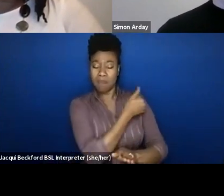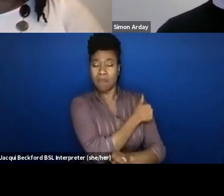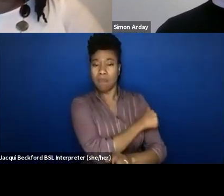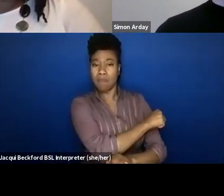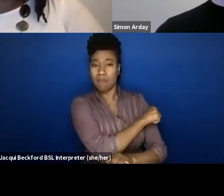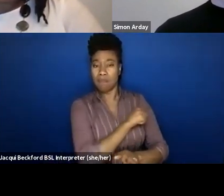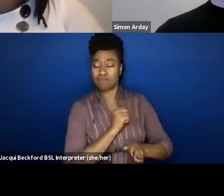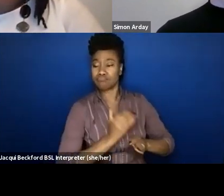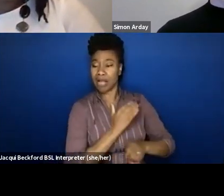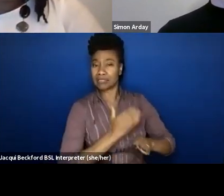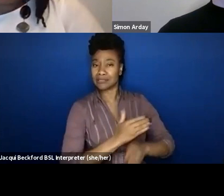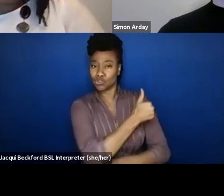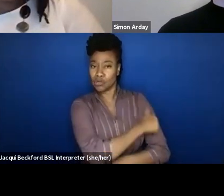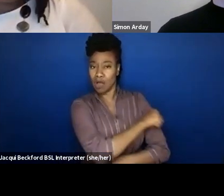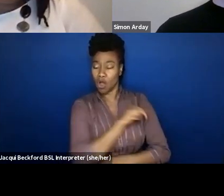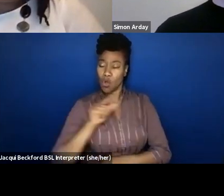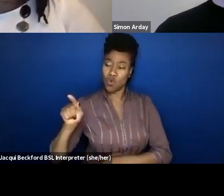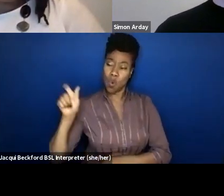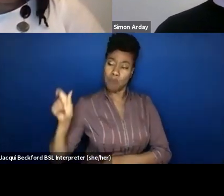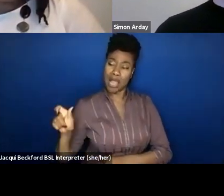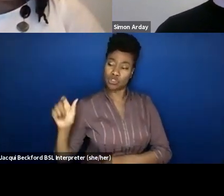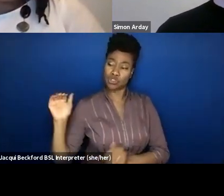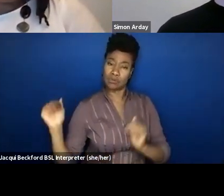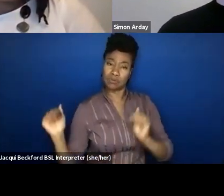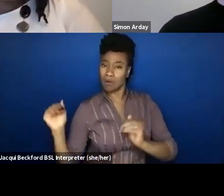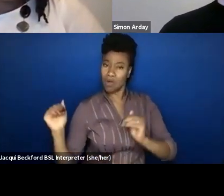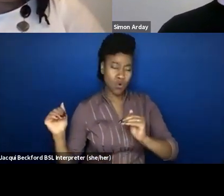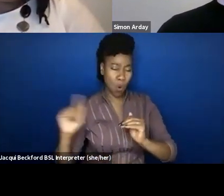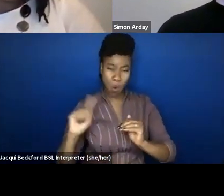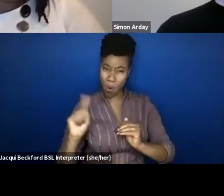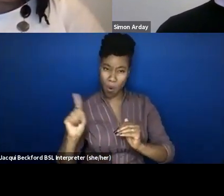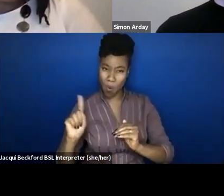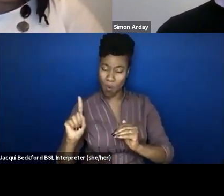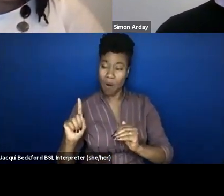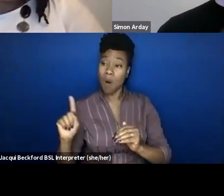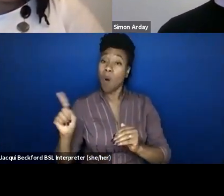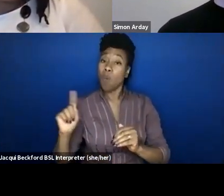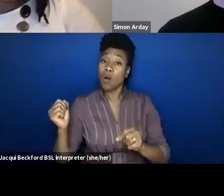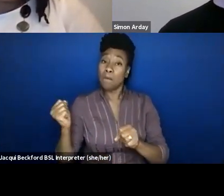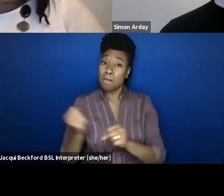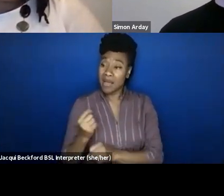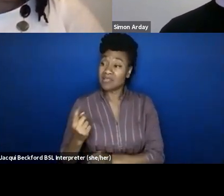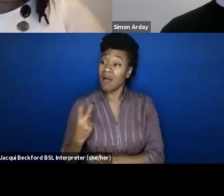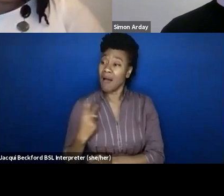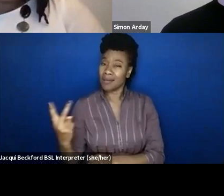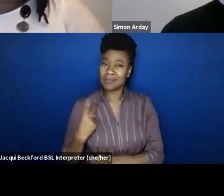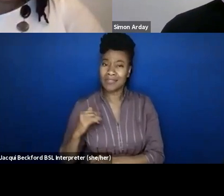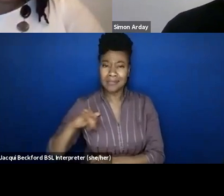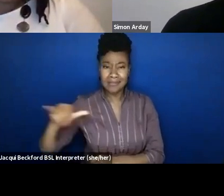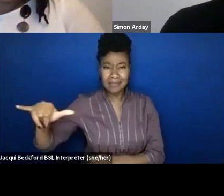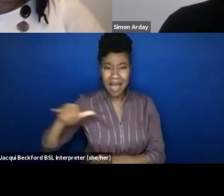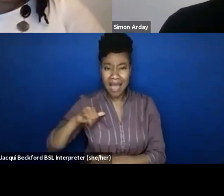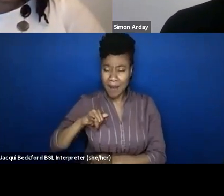people first. We then start to think about what makes us the same, kind of what fears do we have that are the same? How do